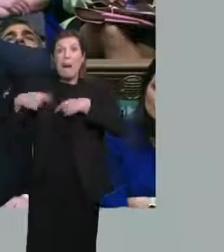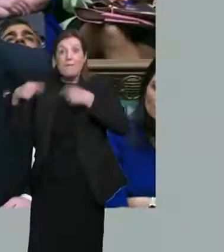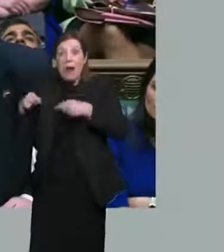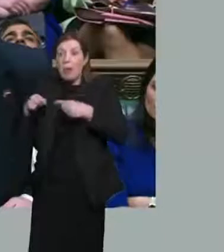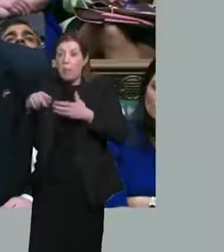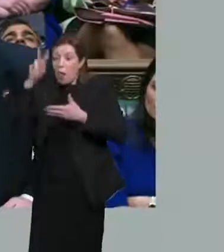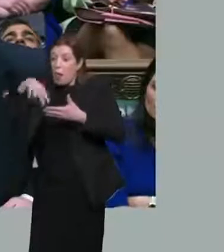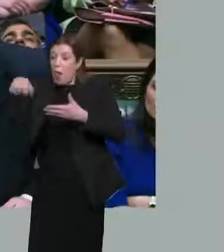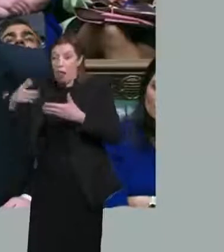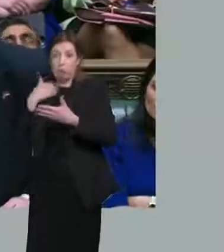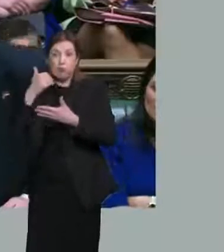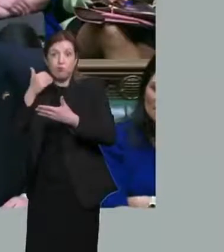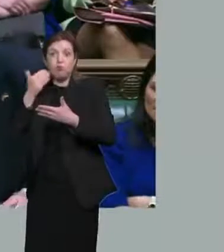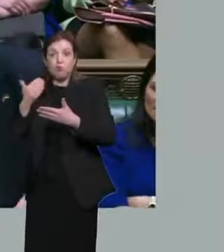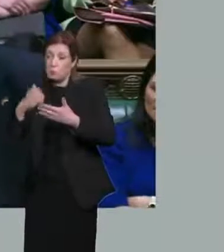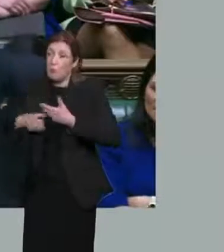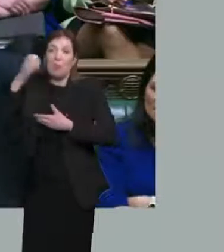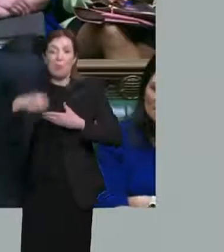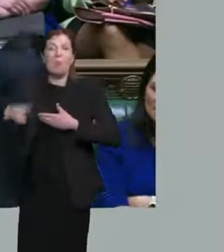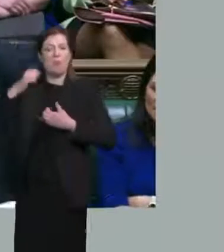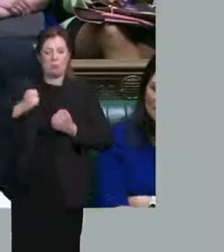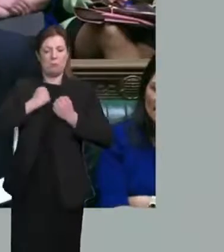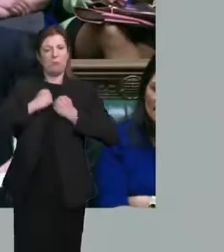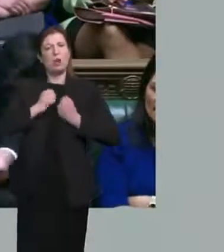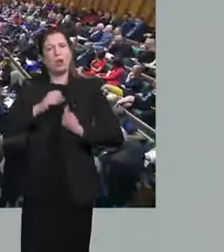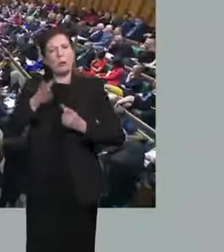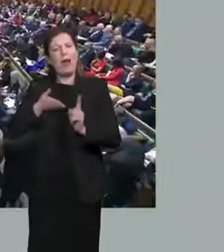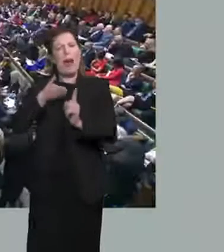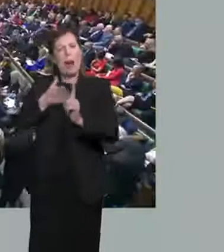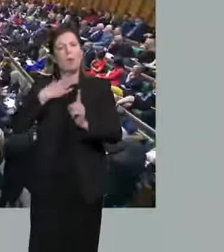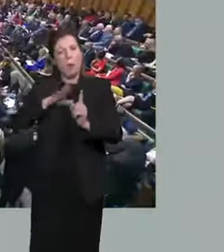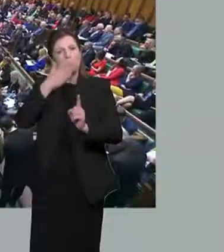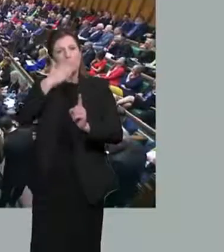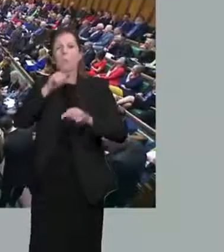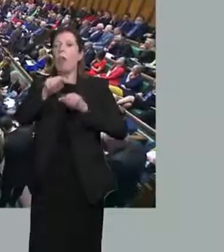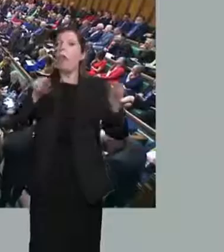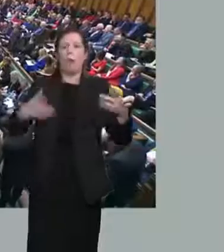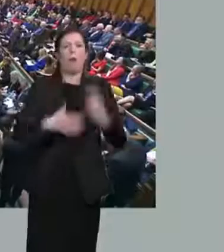helping this country into work, and that's what Conservatives do. Steve Bryan.